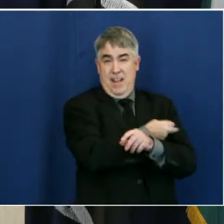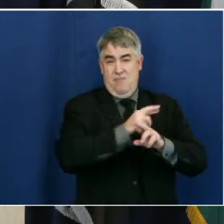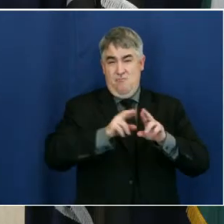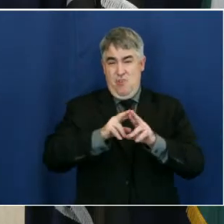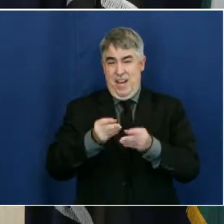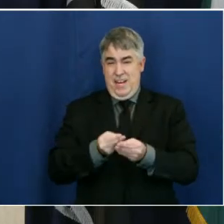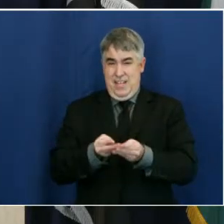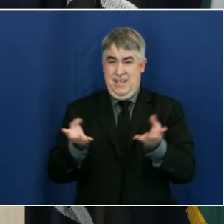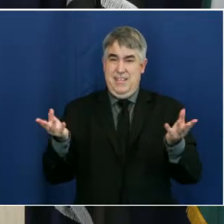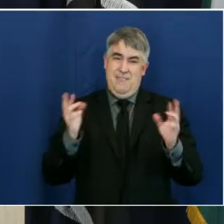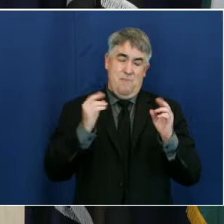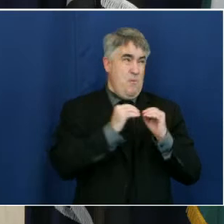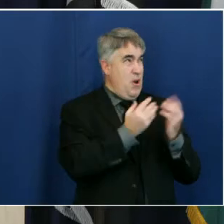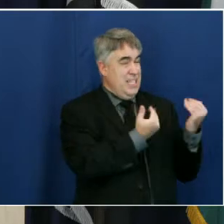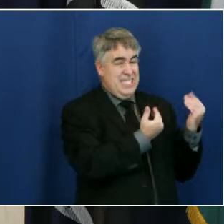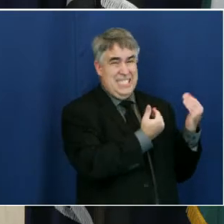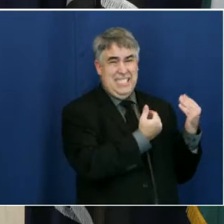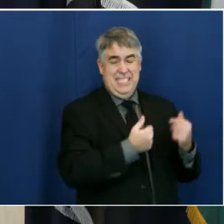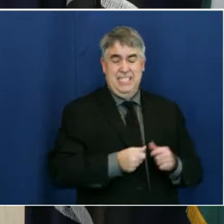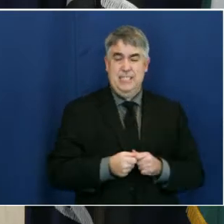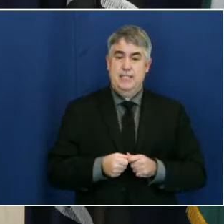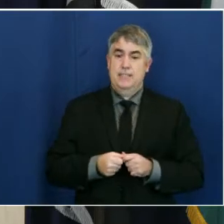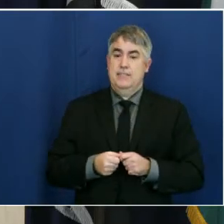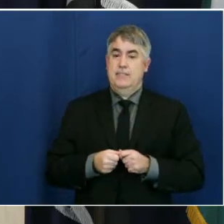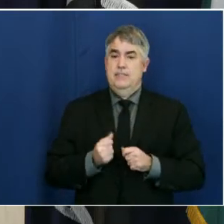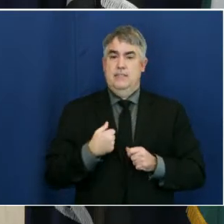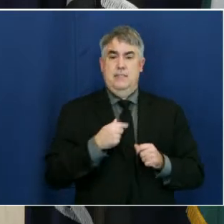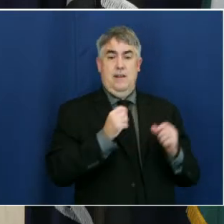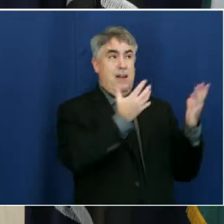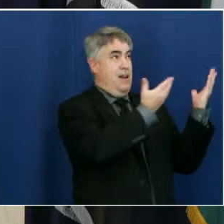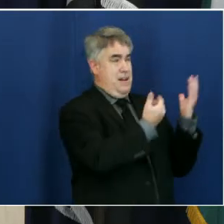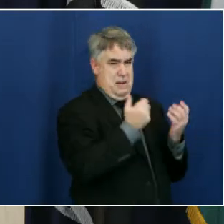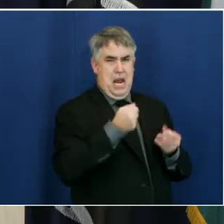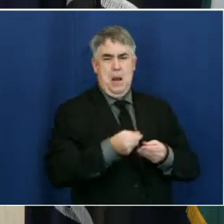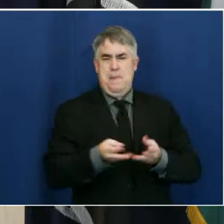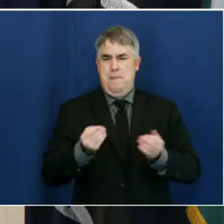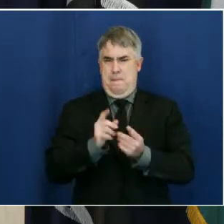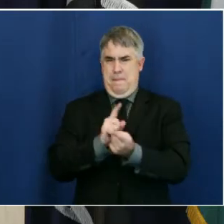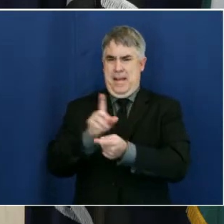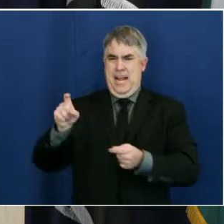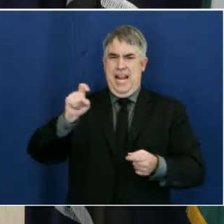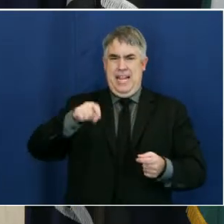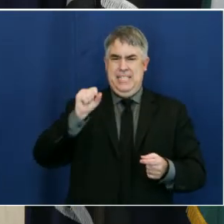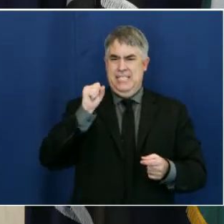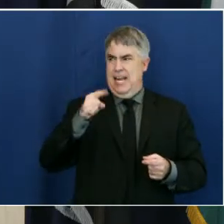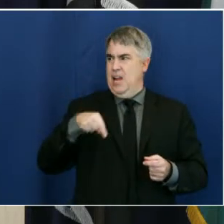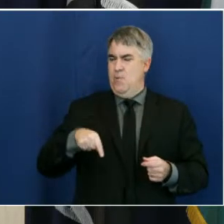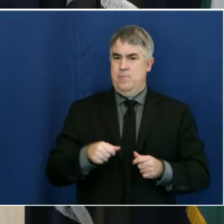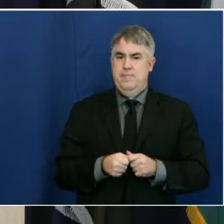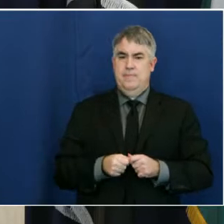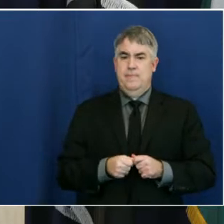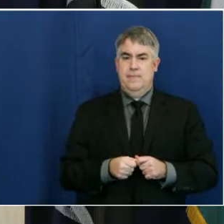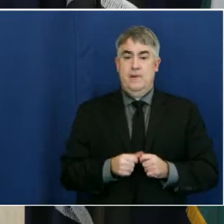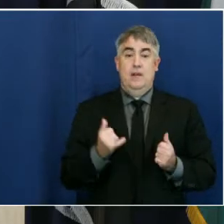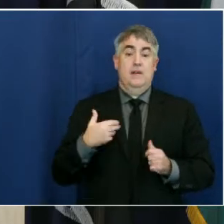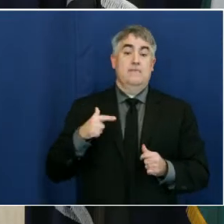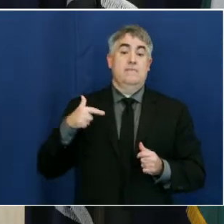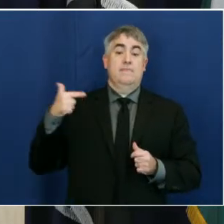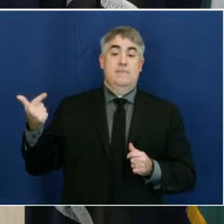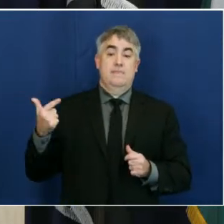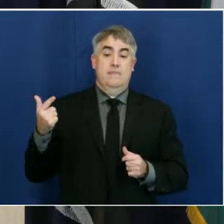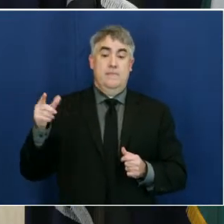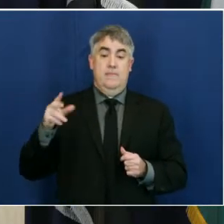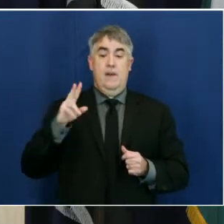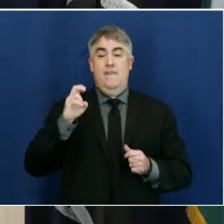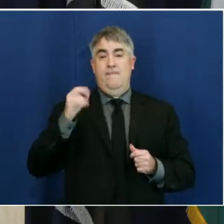regular basis so we can better meet the need and the demands of San Diegans. We'll hear briefly from Supervisor Nora Vargas, and